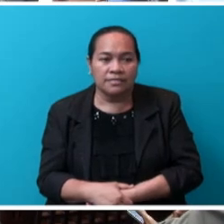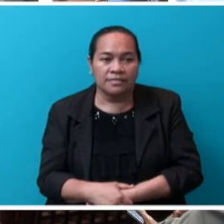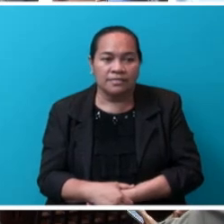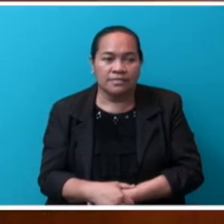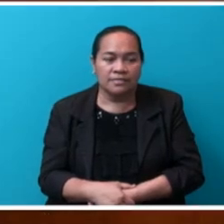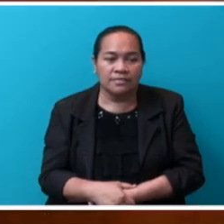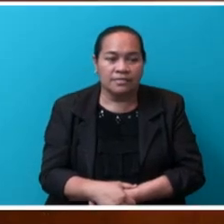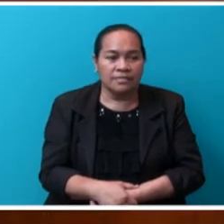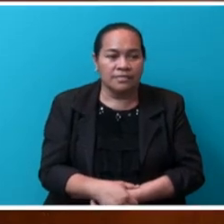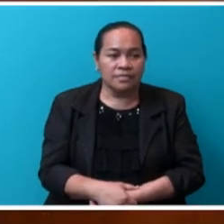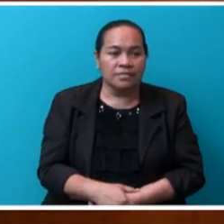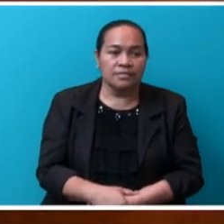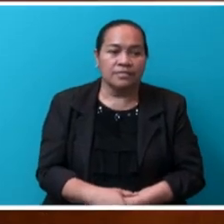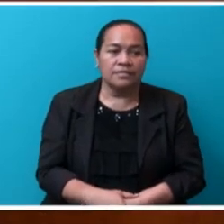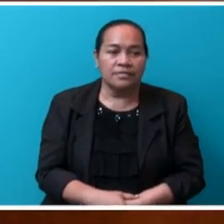Thank you, Mr. Speaker. So